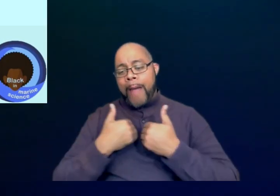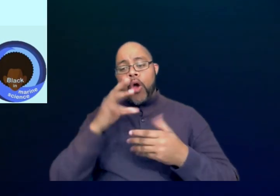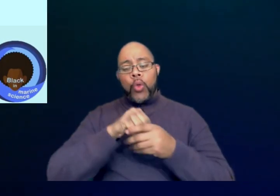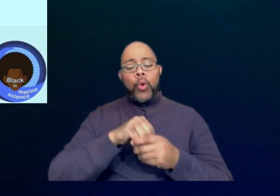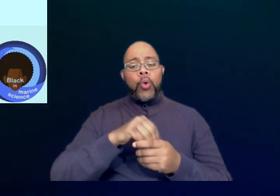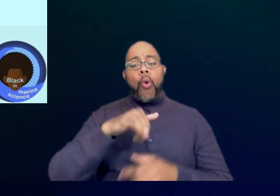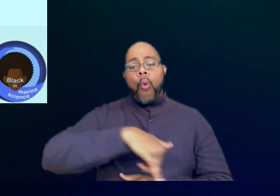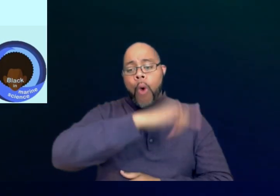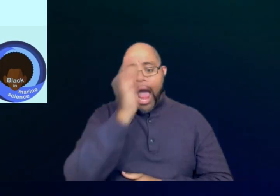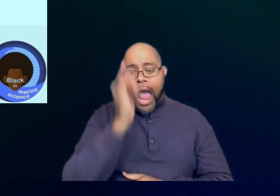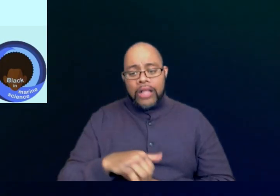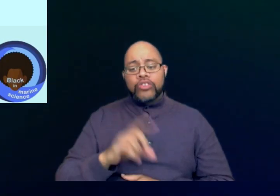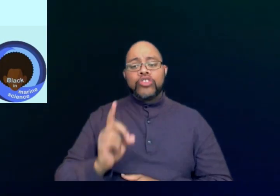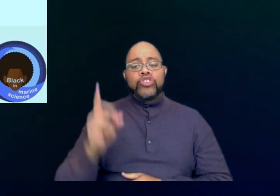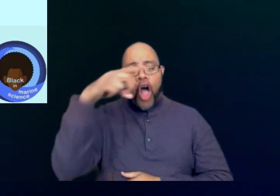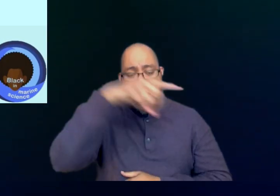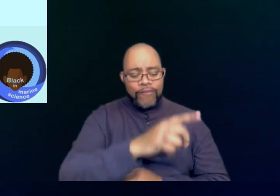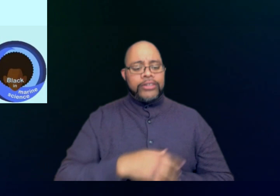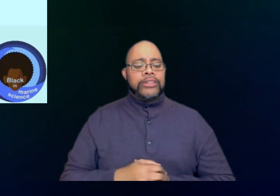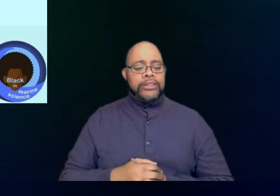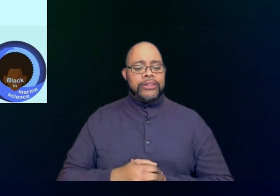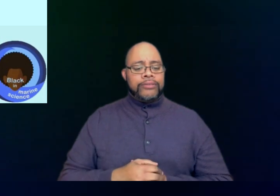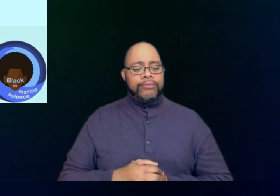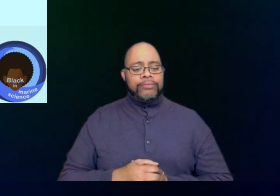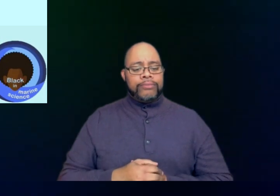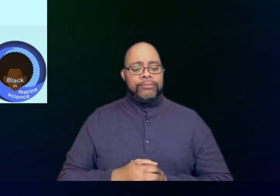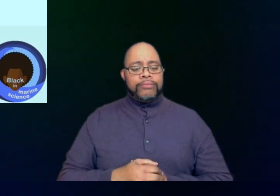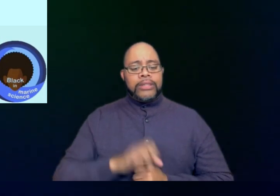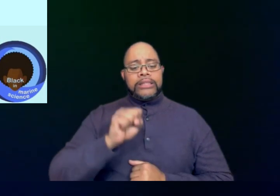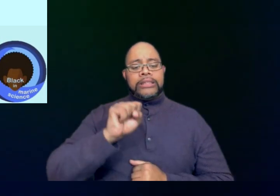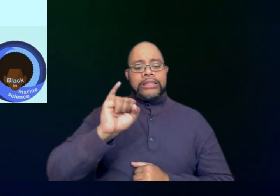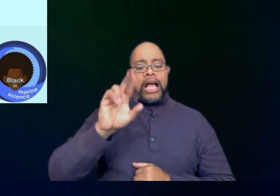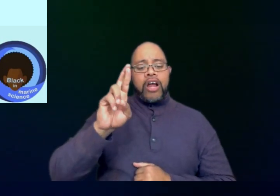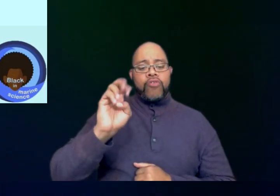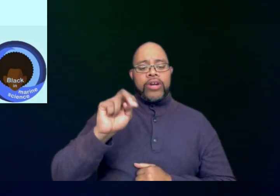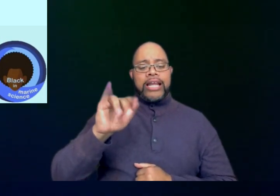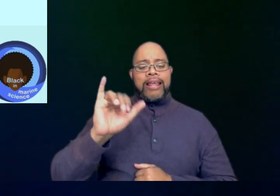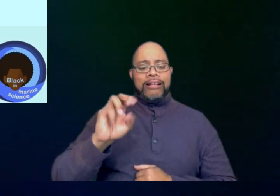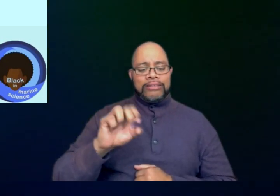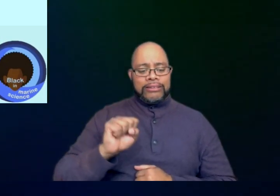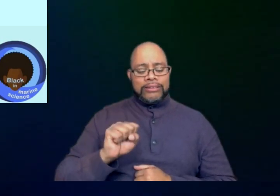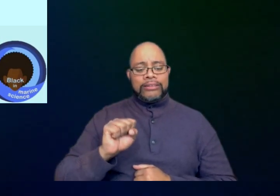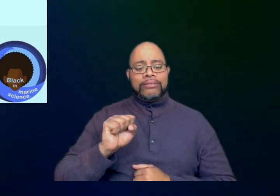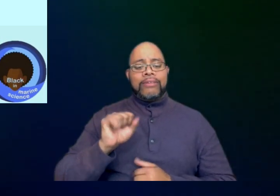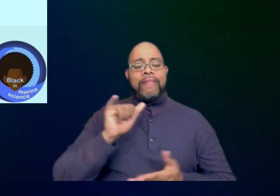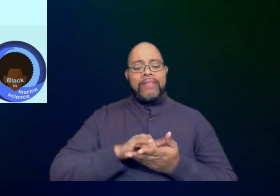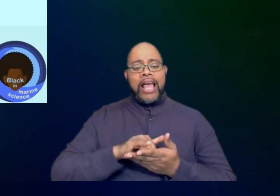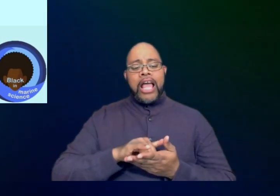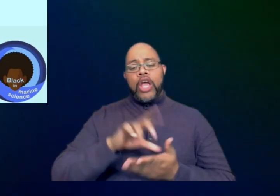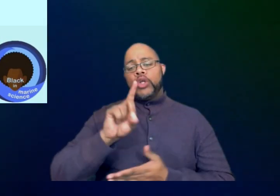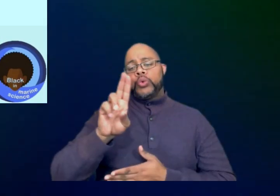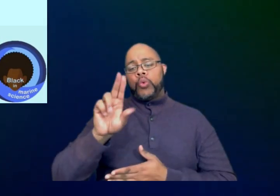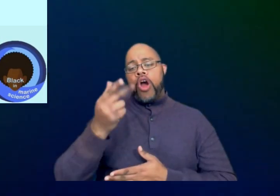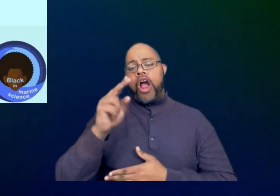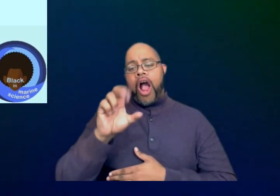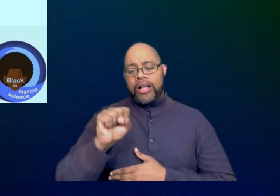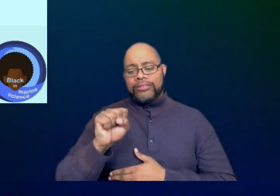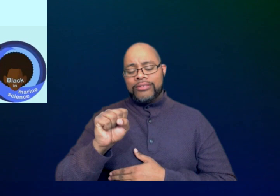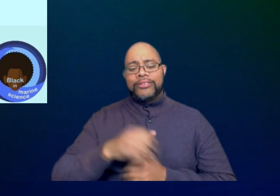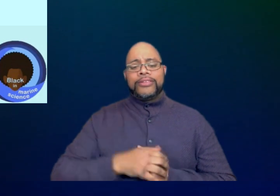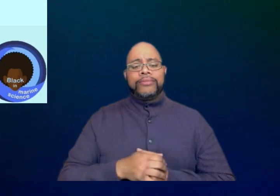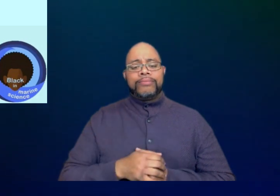be dolphins, whales, porpoises, and orcas; sirenians, which is just dugongs